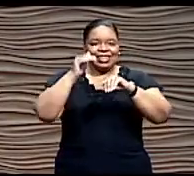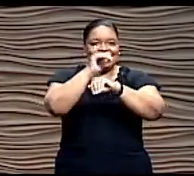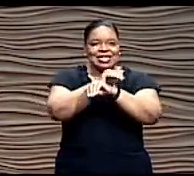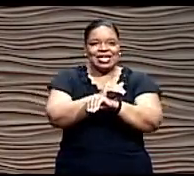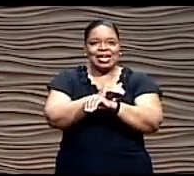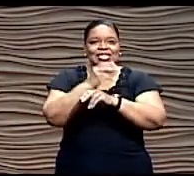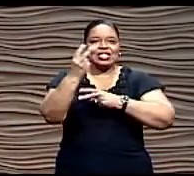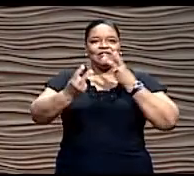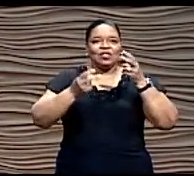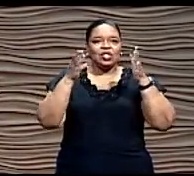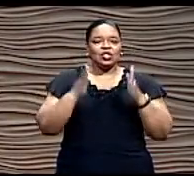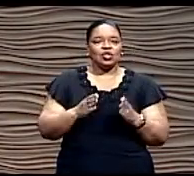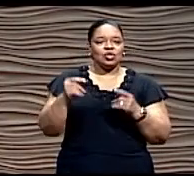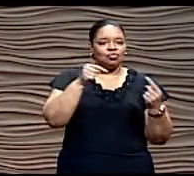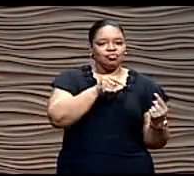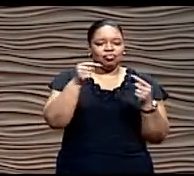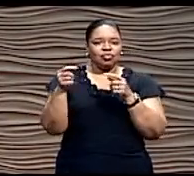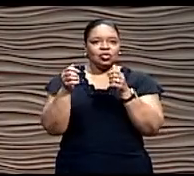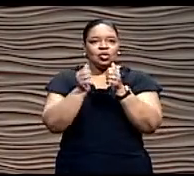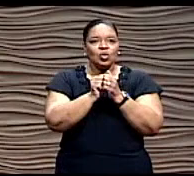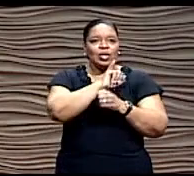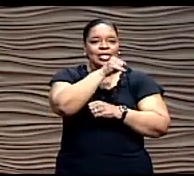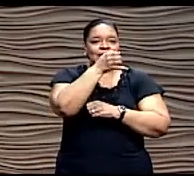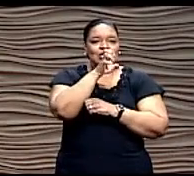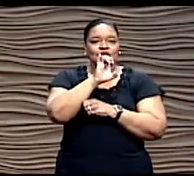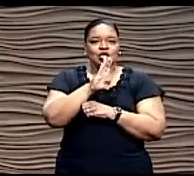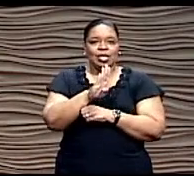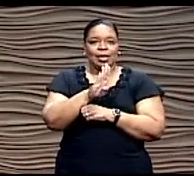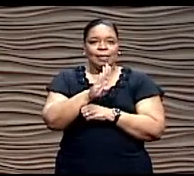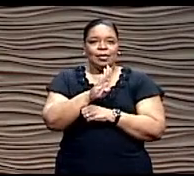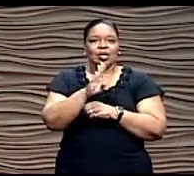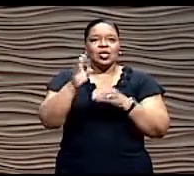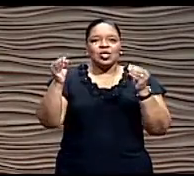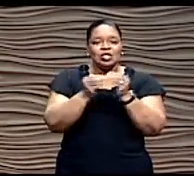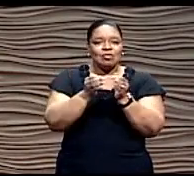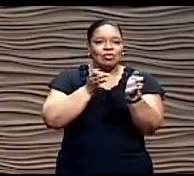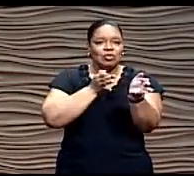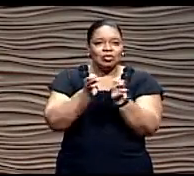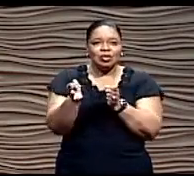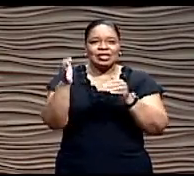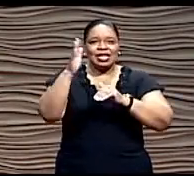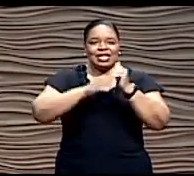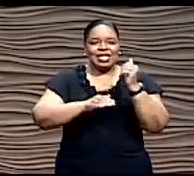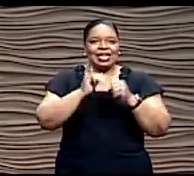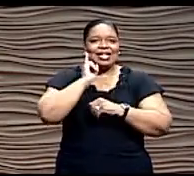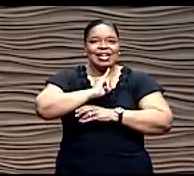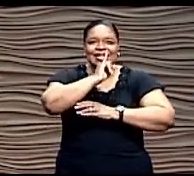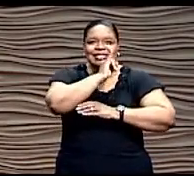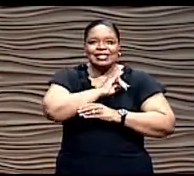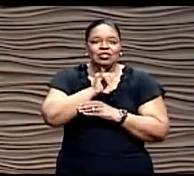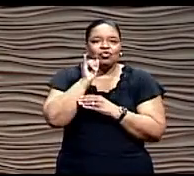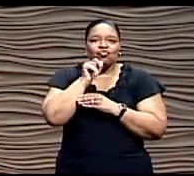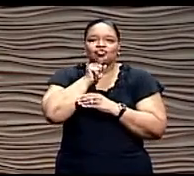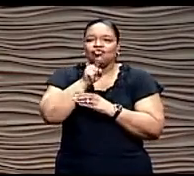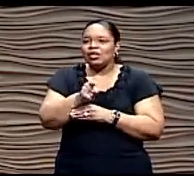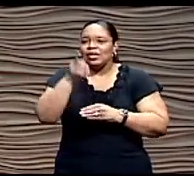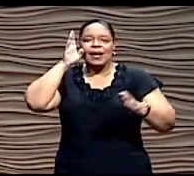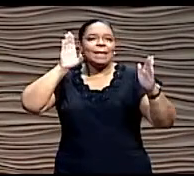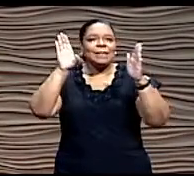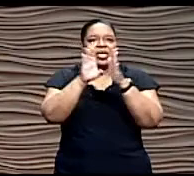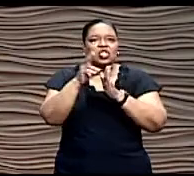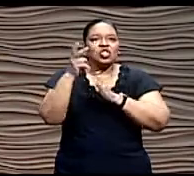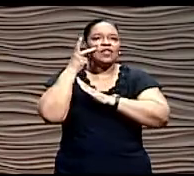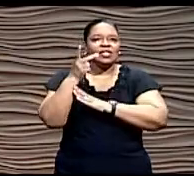with Jacob by the river of Jabbok. It's more detailed than Isaiah's picture of